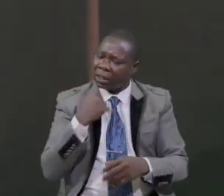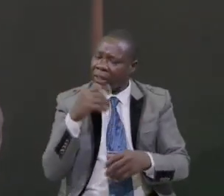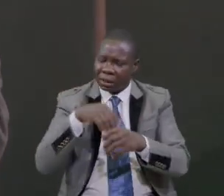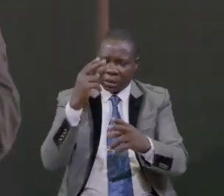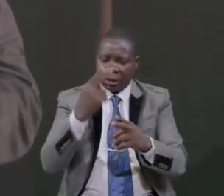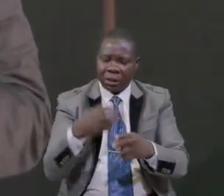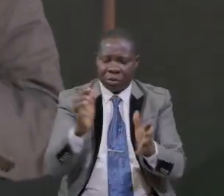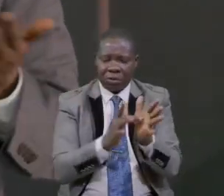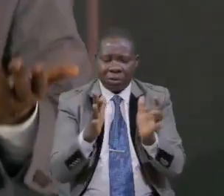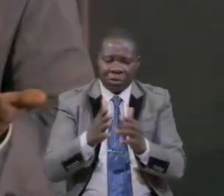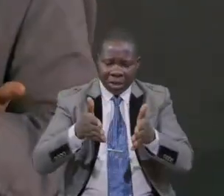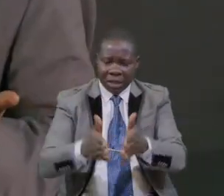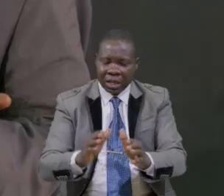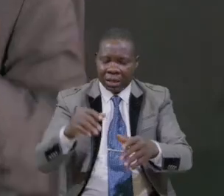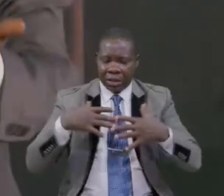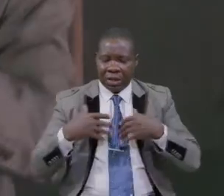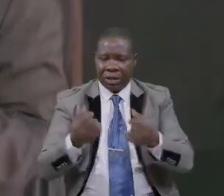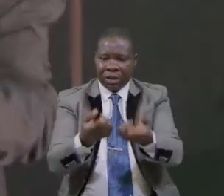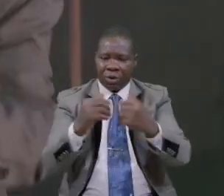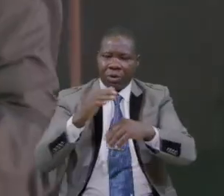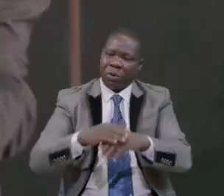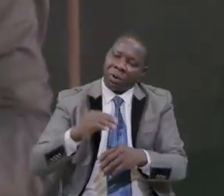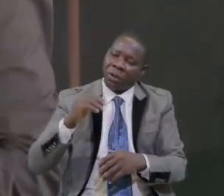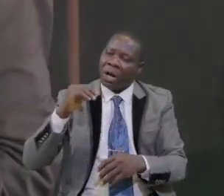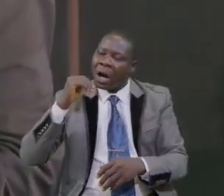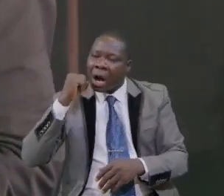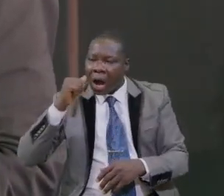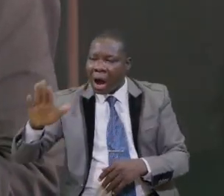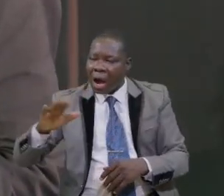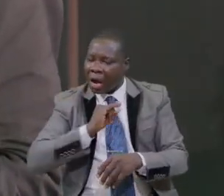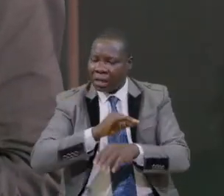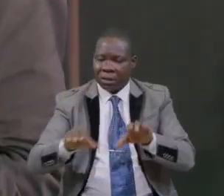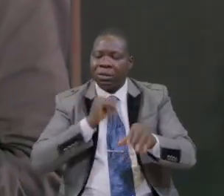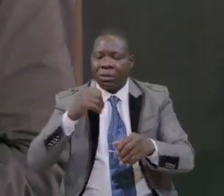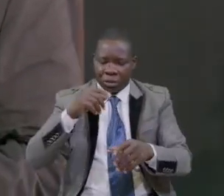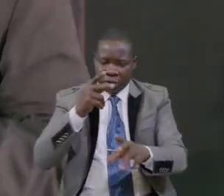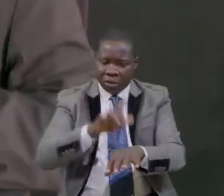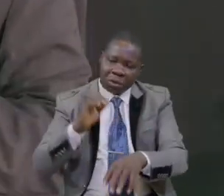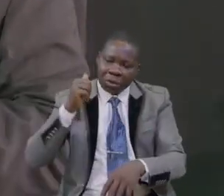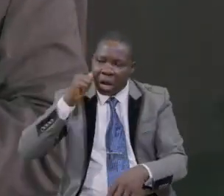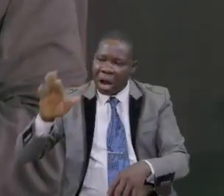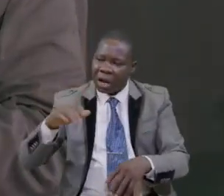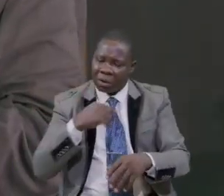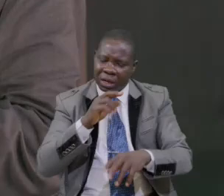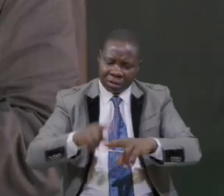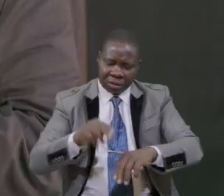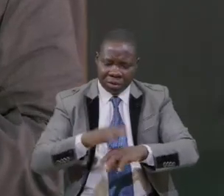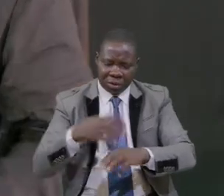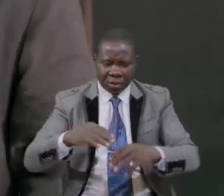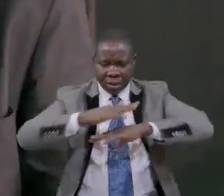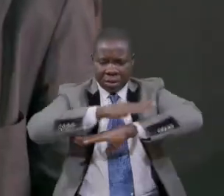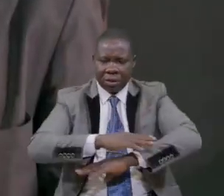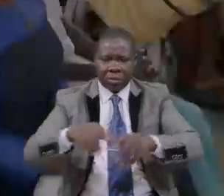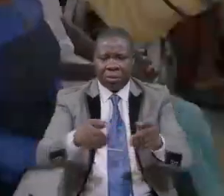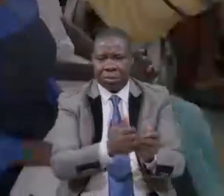her. I didn't touch her, but I, you know, was sitting across the table together. I said, oh, I'm healed. I